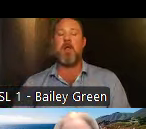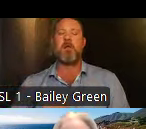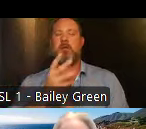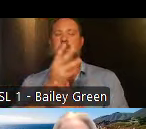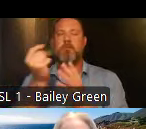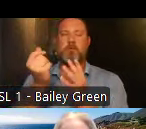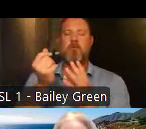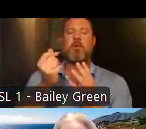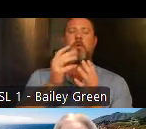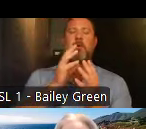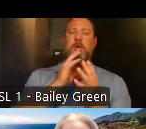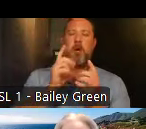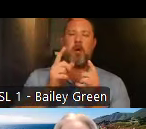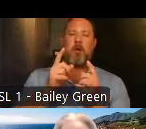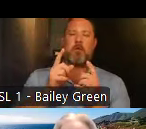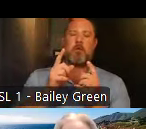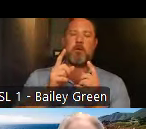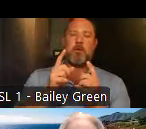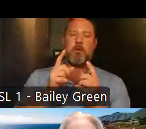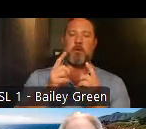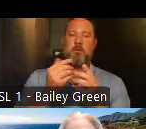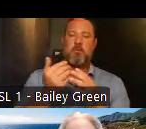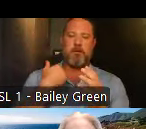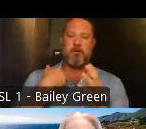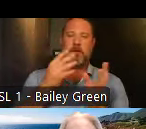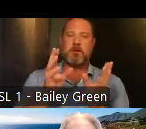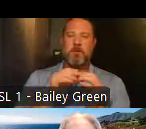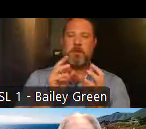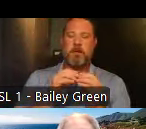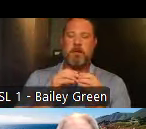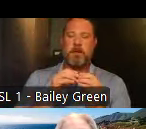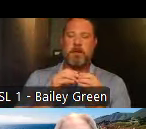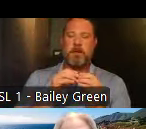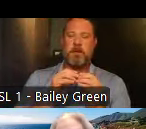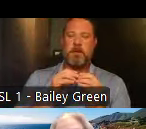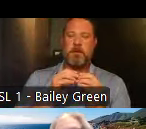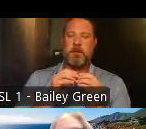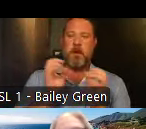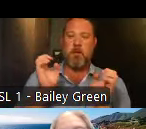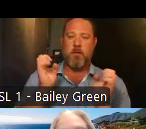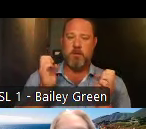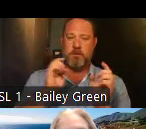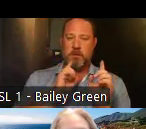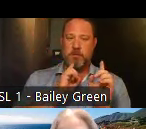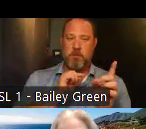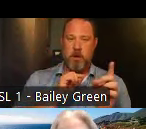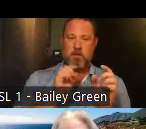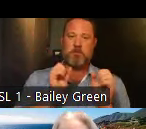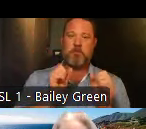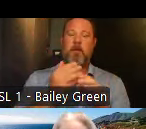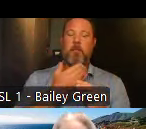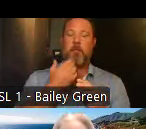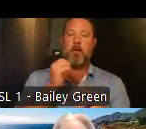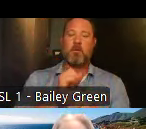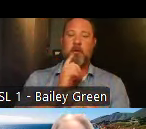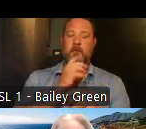we've talked certainly back in our previous meetings about emergency response and being able to do a better job for our